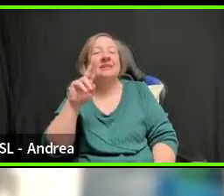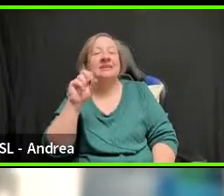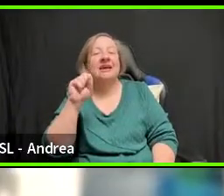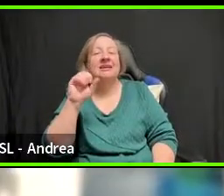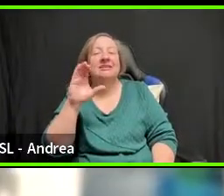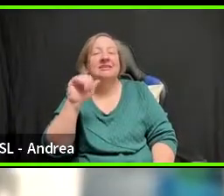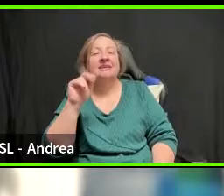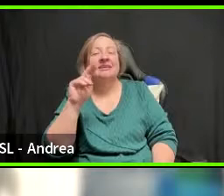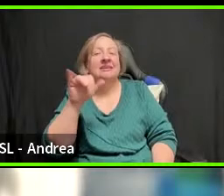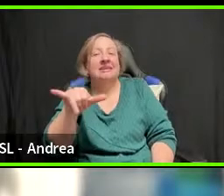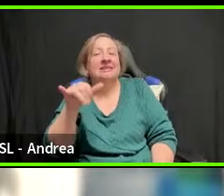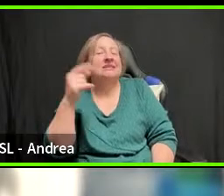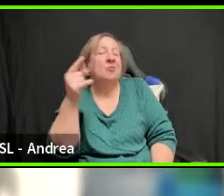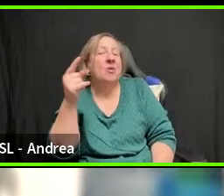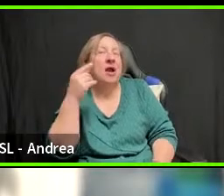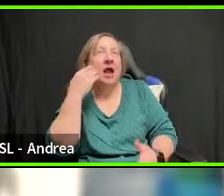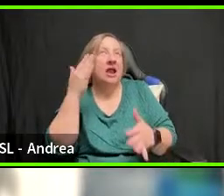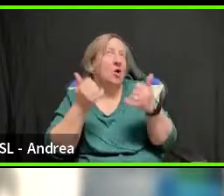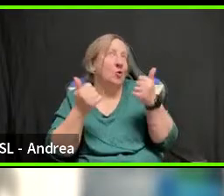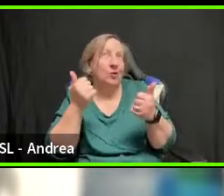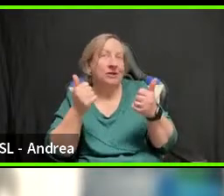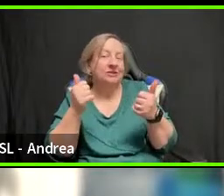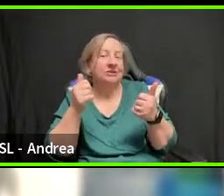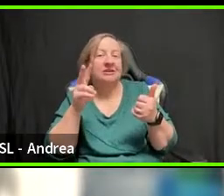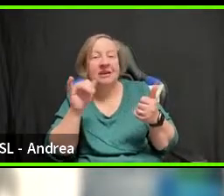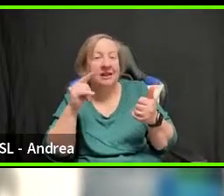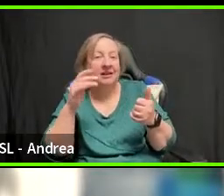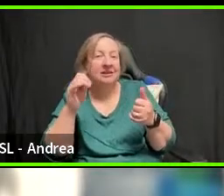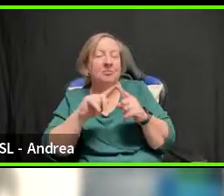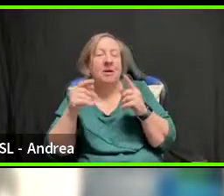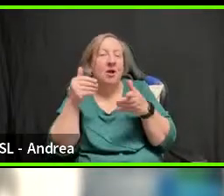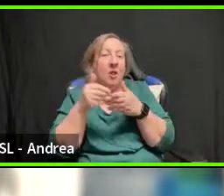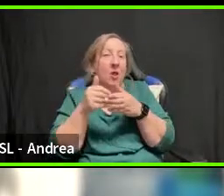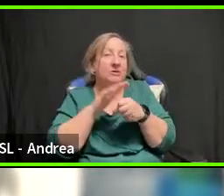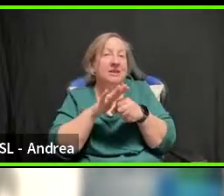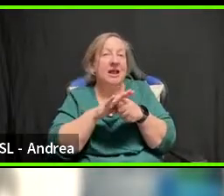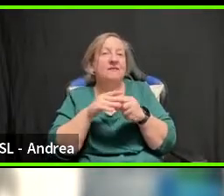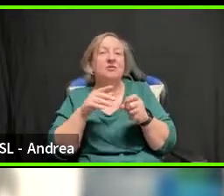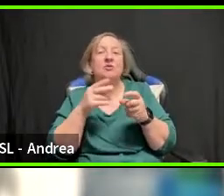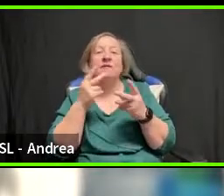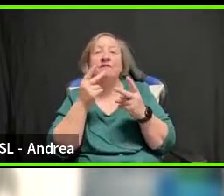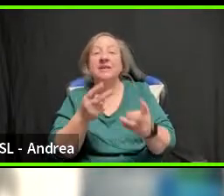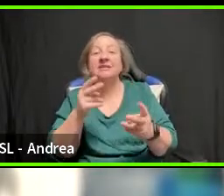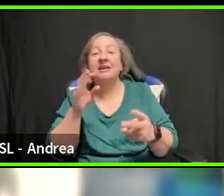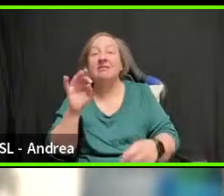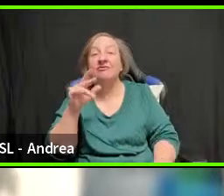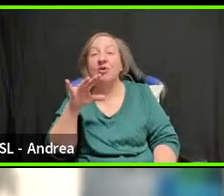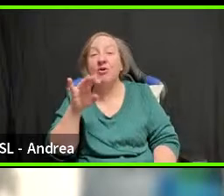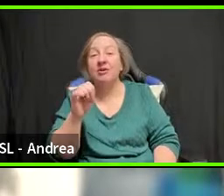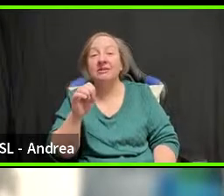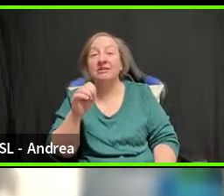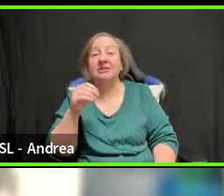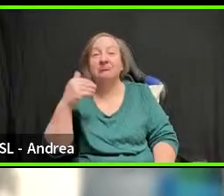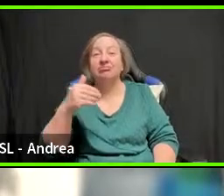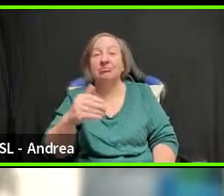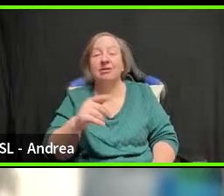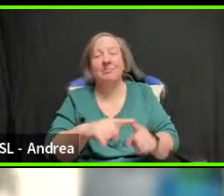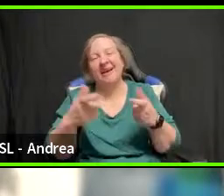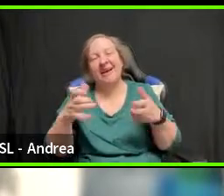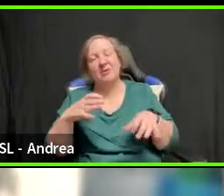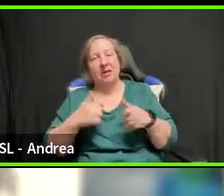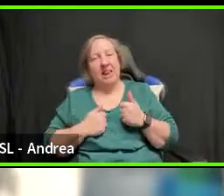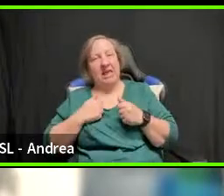would be, but someplace close enough to visit Florence regularly, but not actually have to live in Florence.